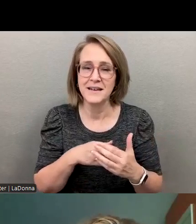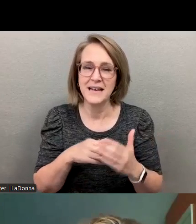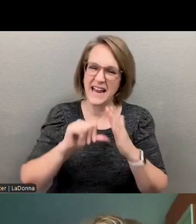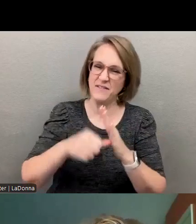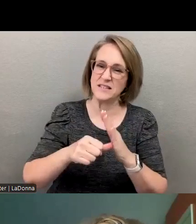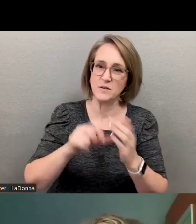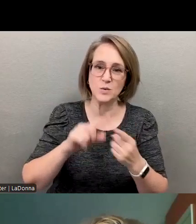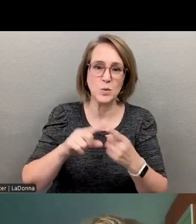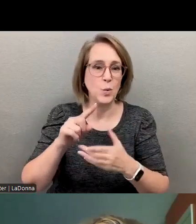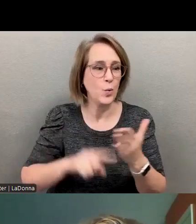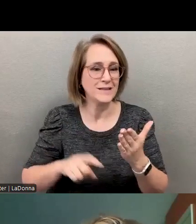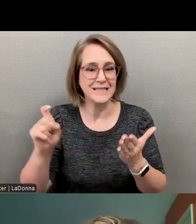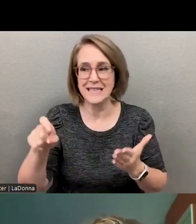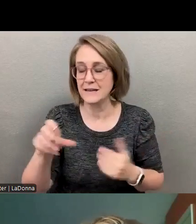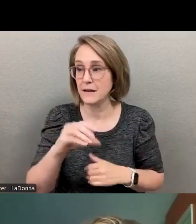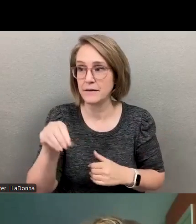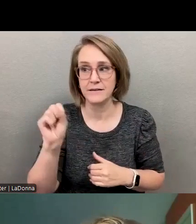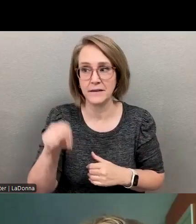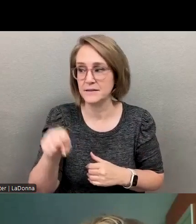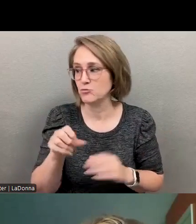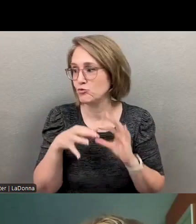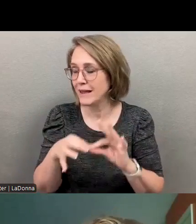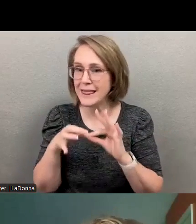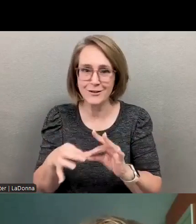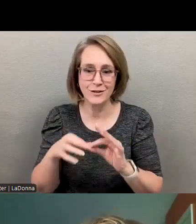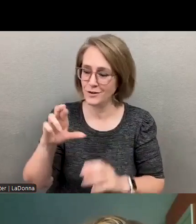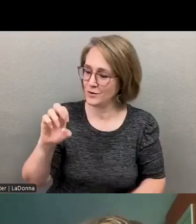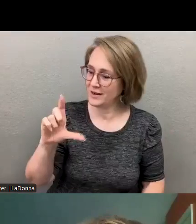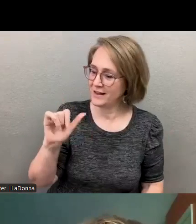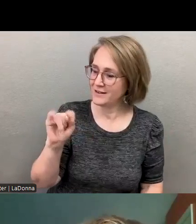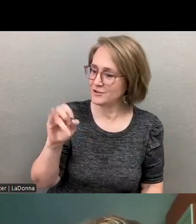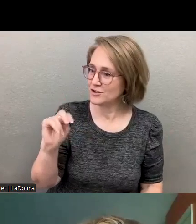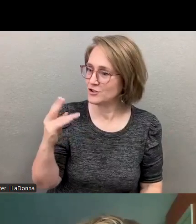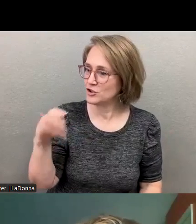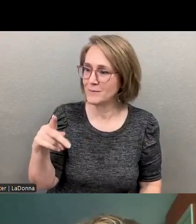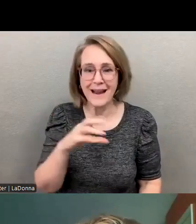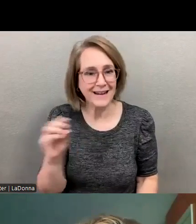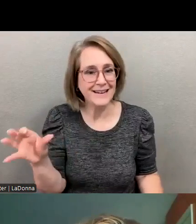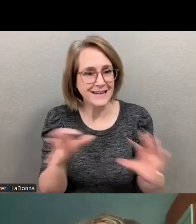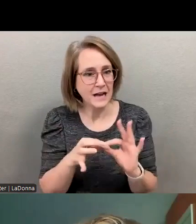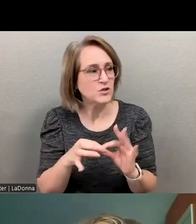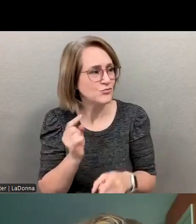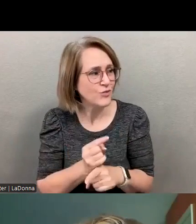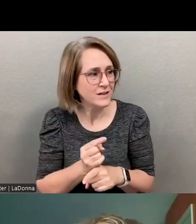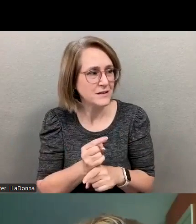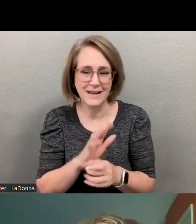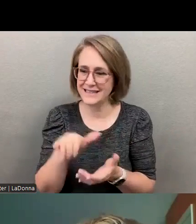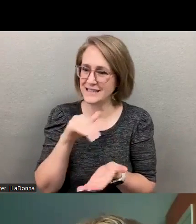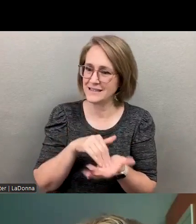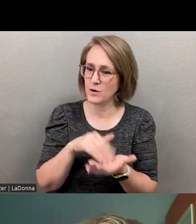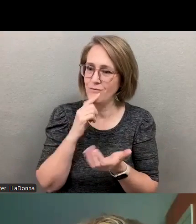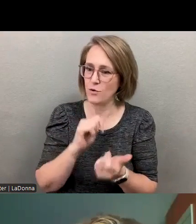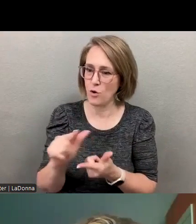emphasis to what is really needed. And yes, relationships and connection is just right where it is, the center of it all.